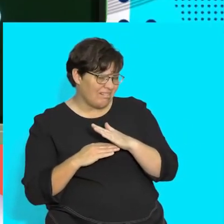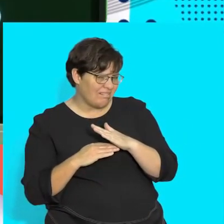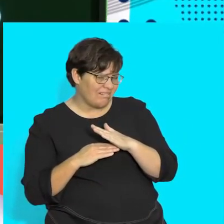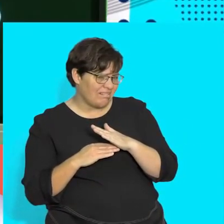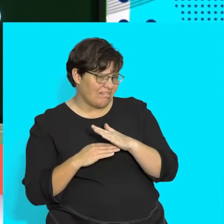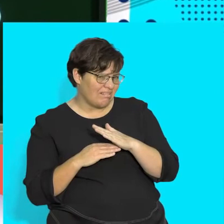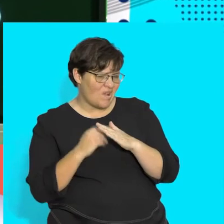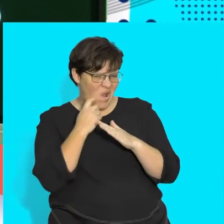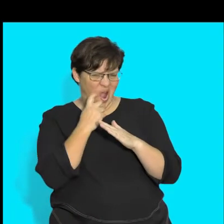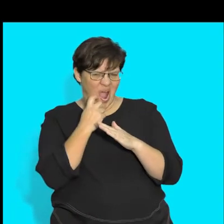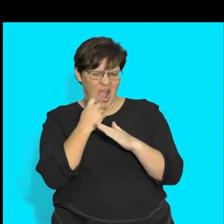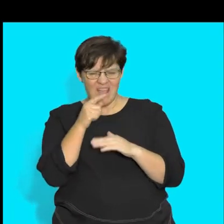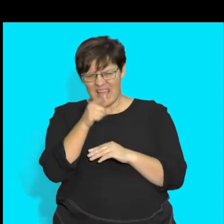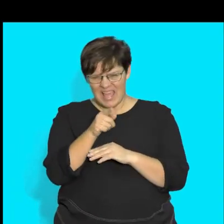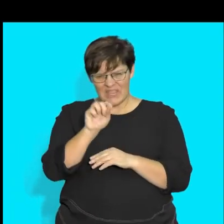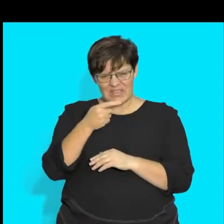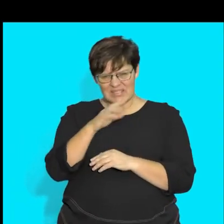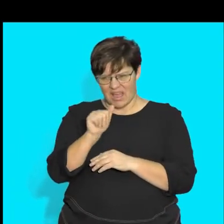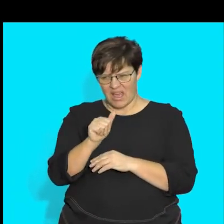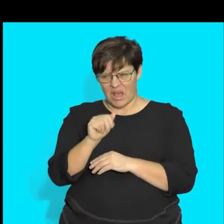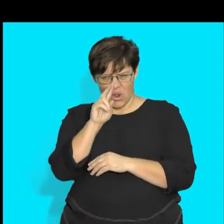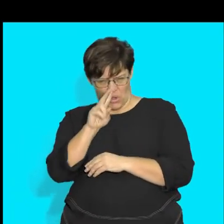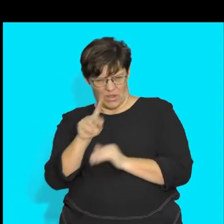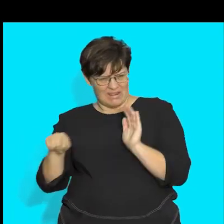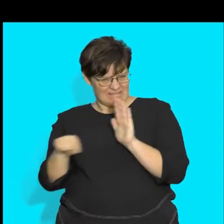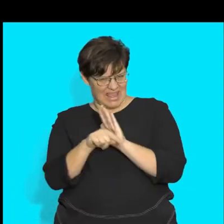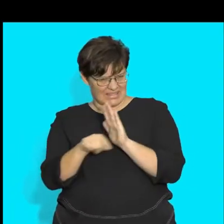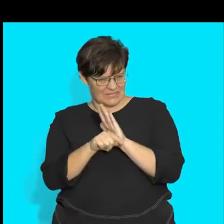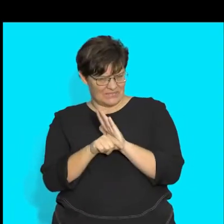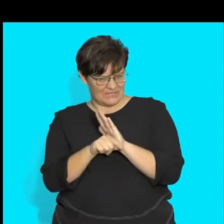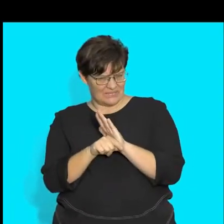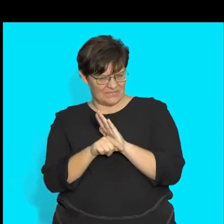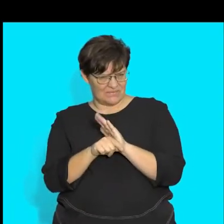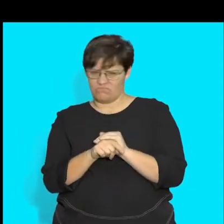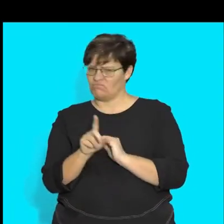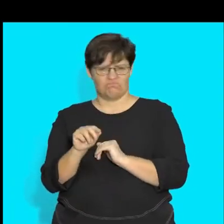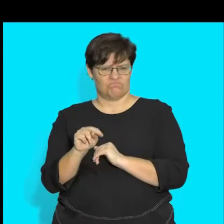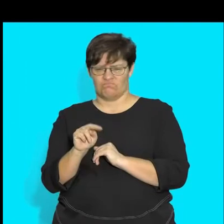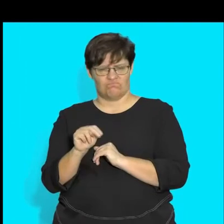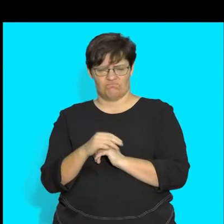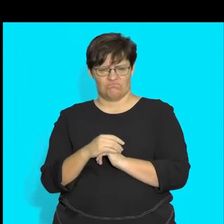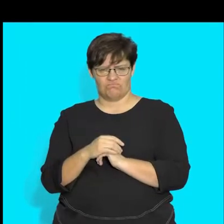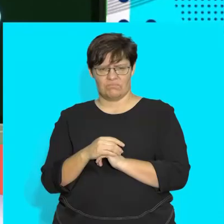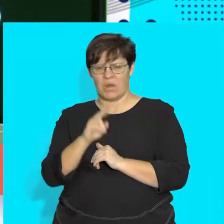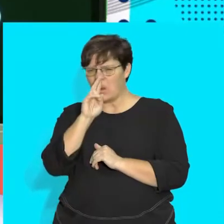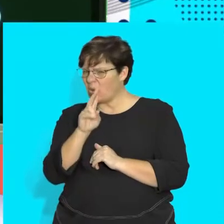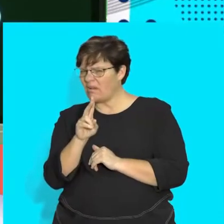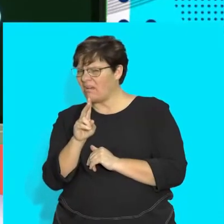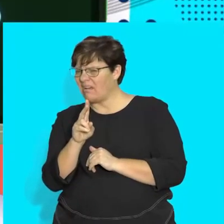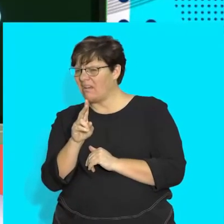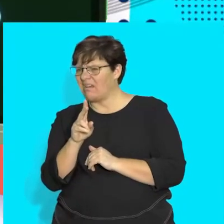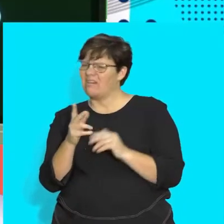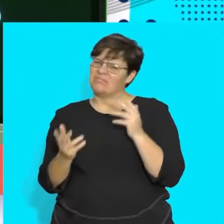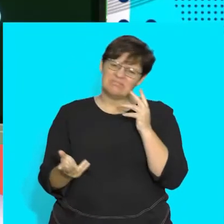does this angle here, theta, look like a negative angle? No. It looks something along